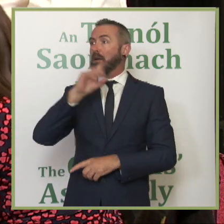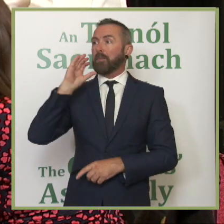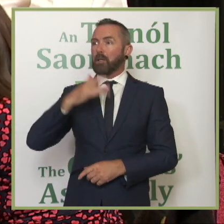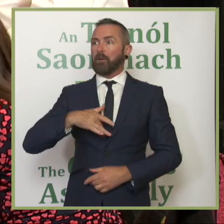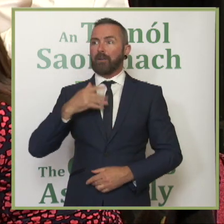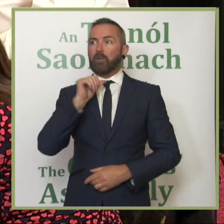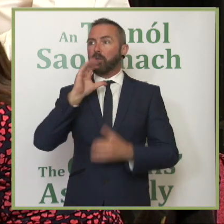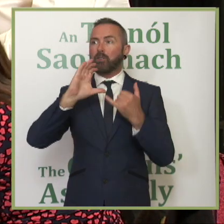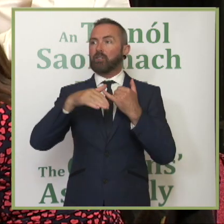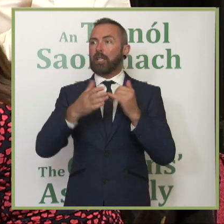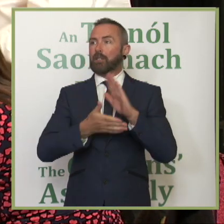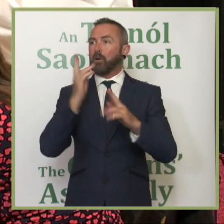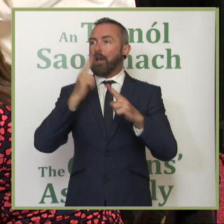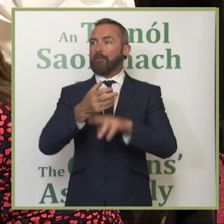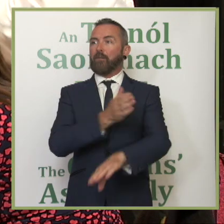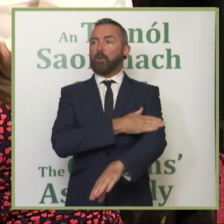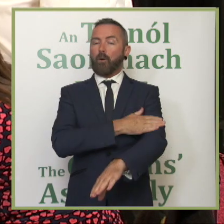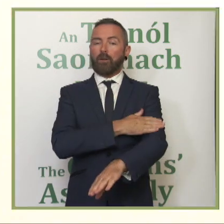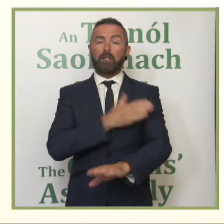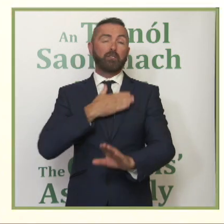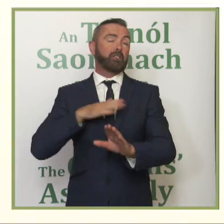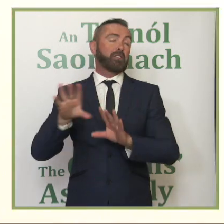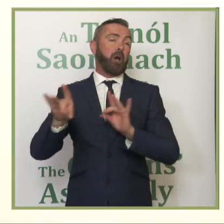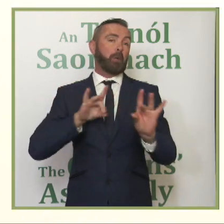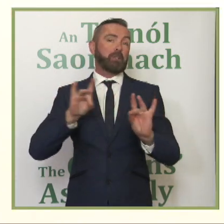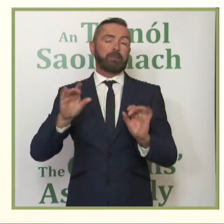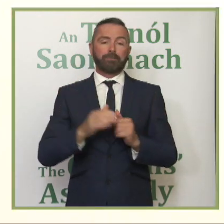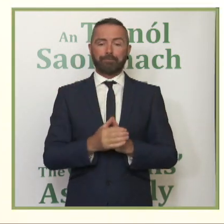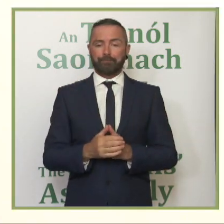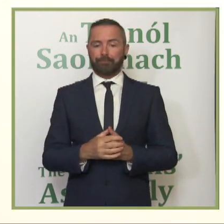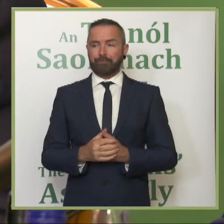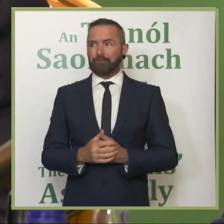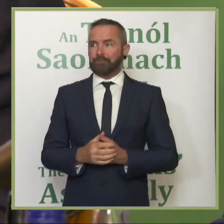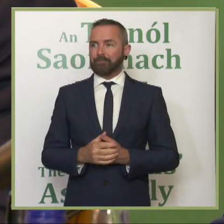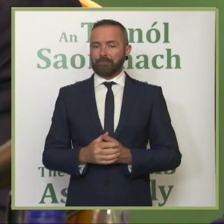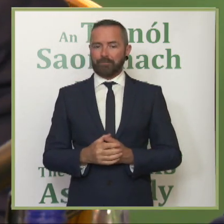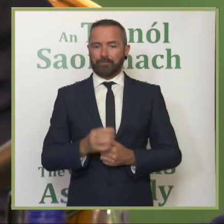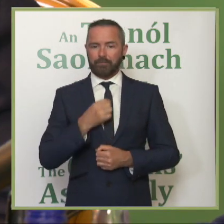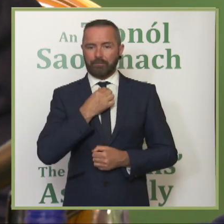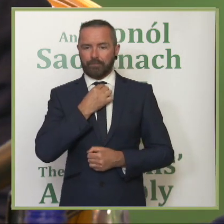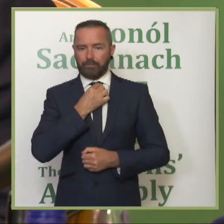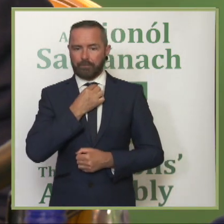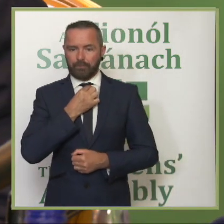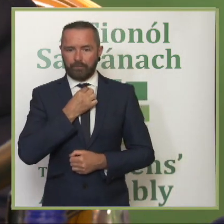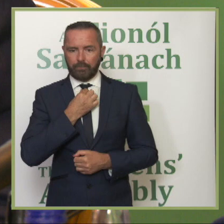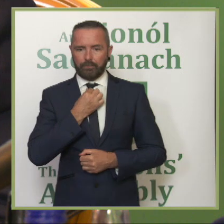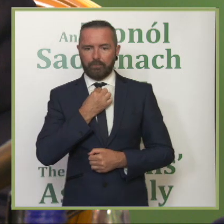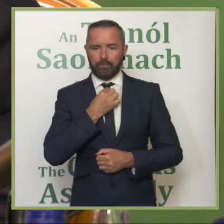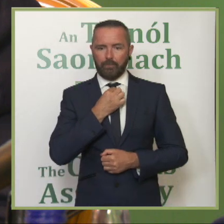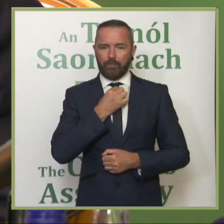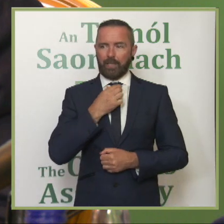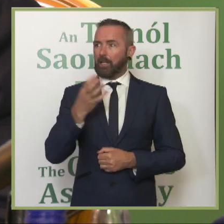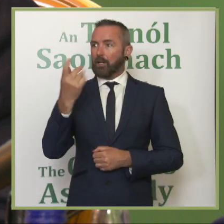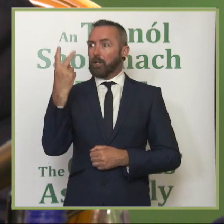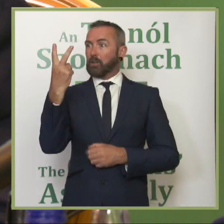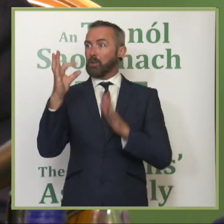we didn't get a chance to go out for a walk or whatever. Just an option coming into summer. Thank you. Thanks very much. And again, I'm not trying to push people, but 2 points there